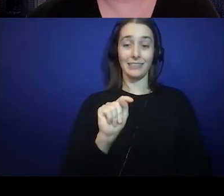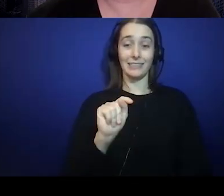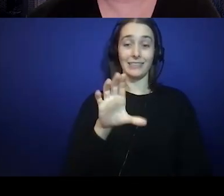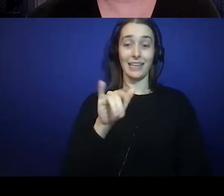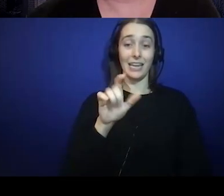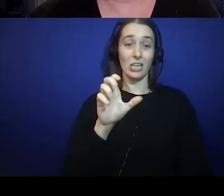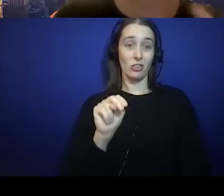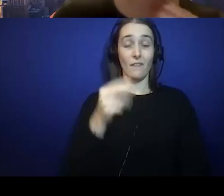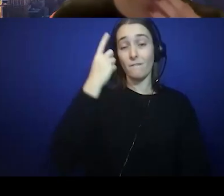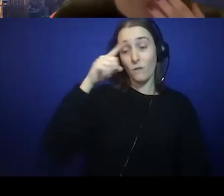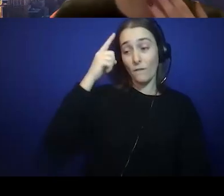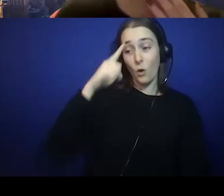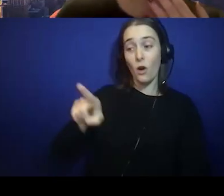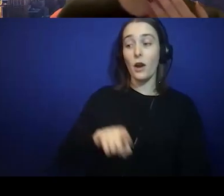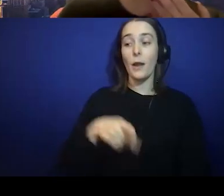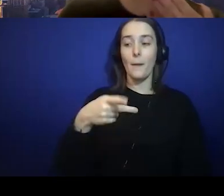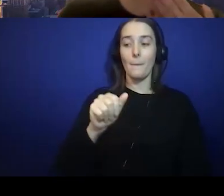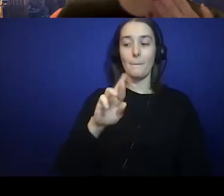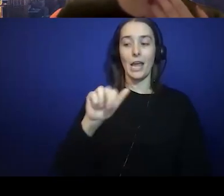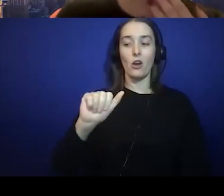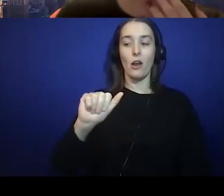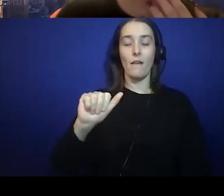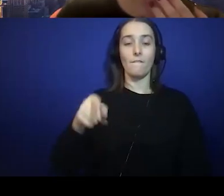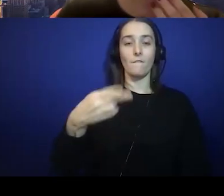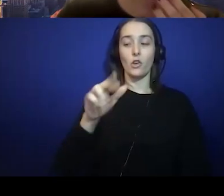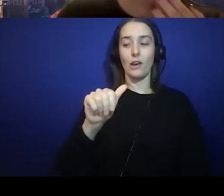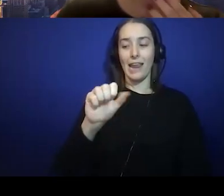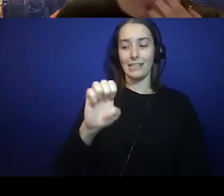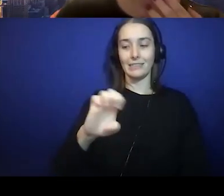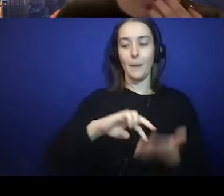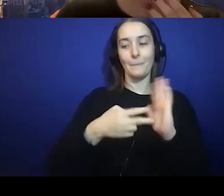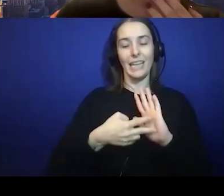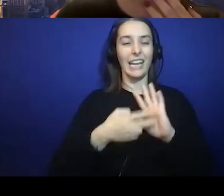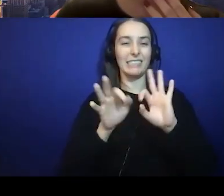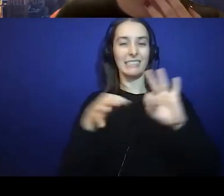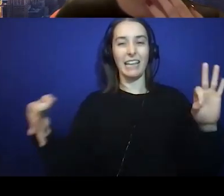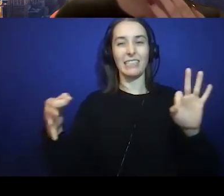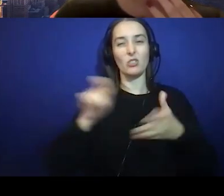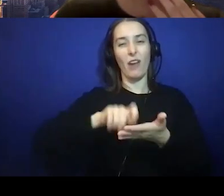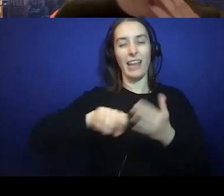paraphrase. Before we go forward, I think we have some questions regarding